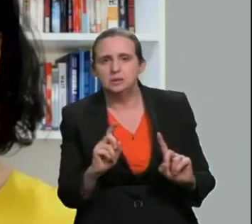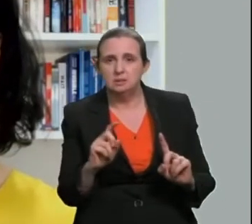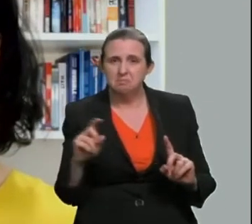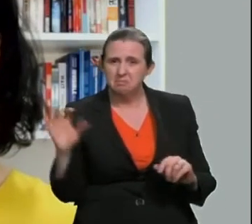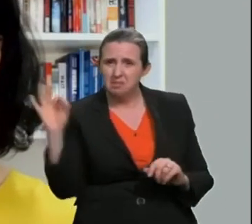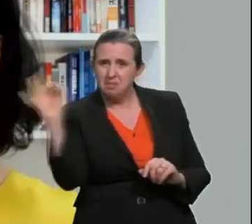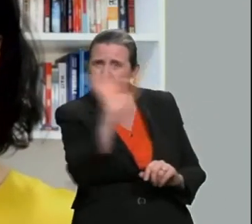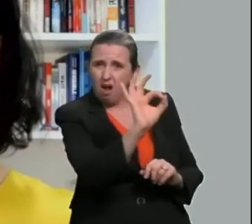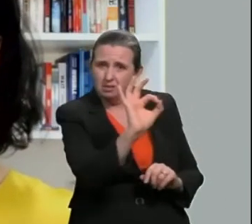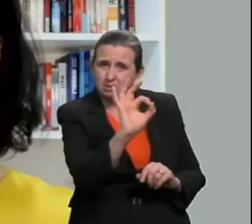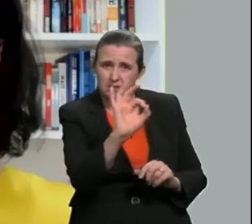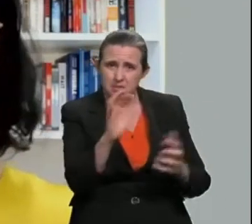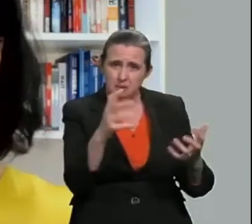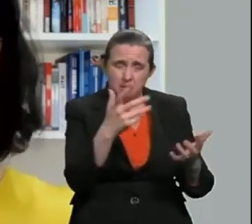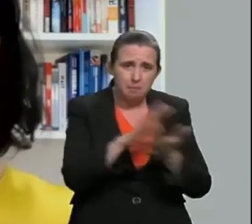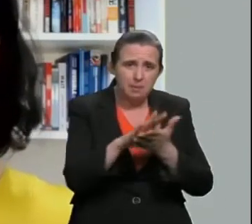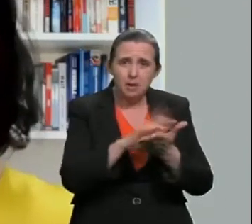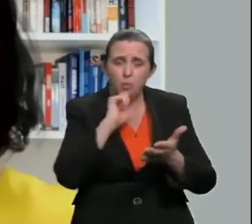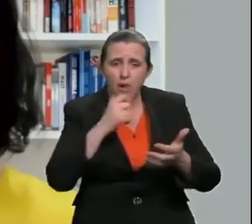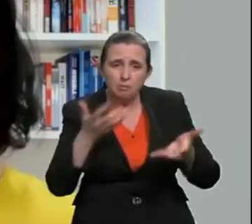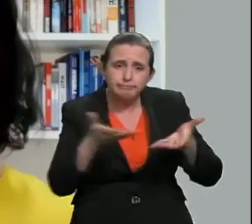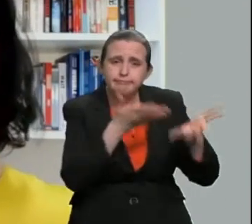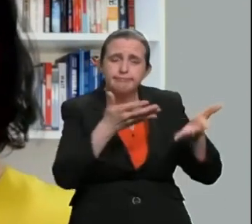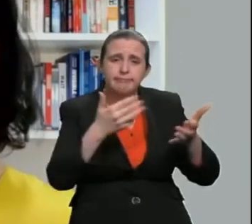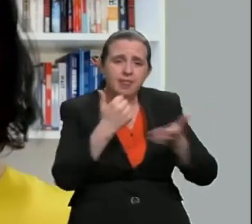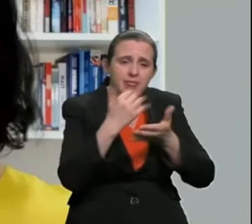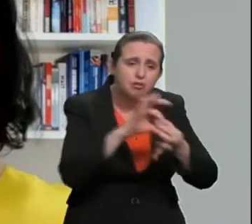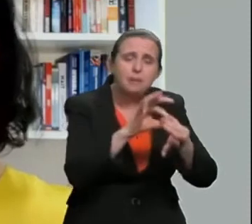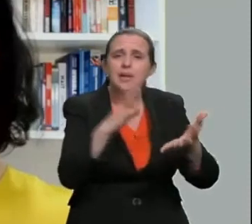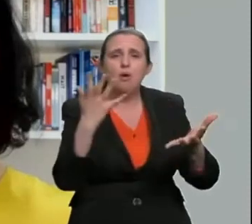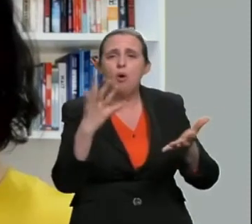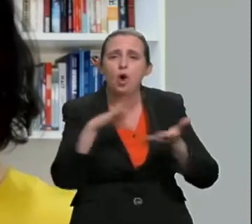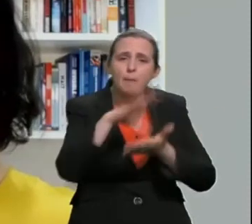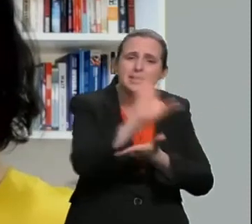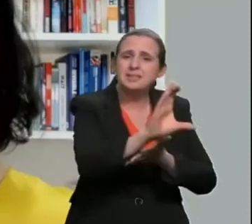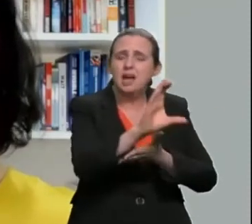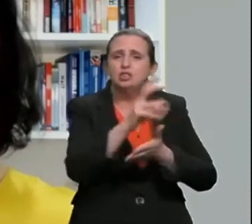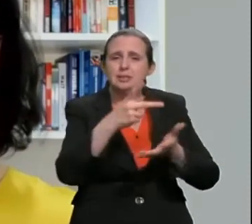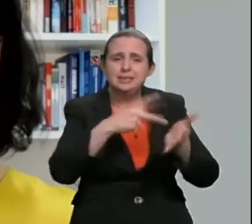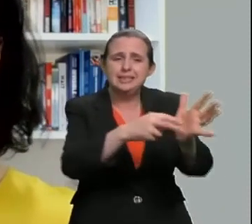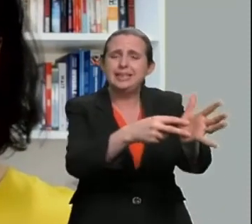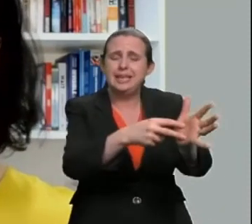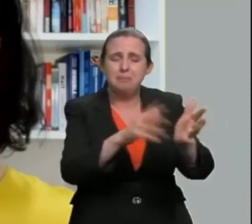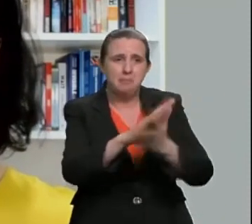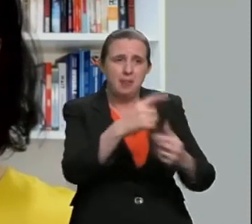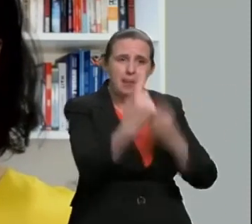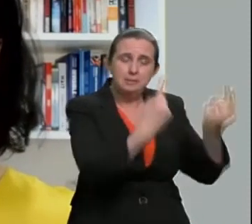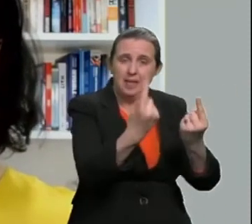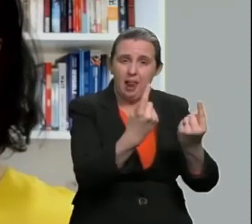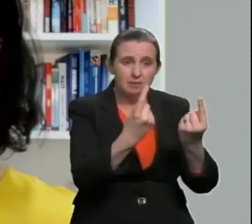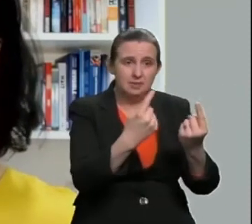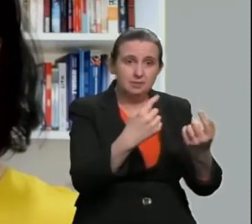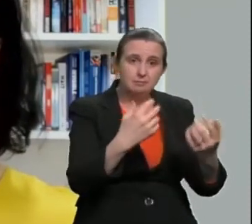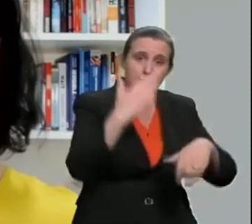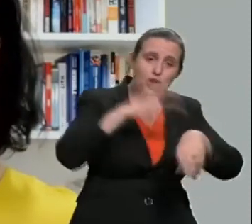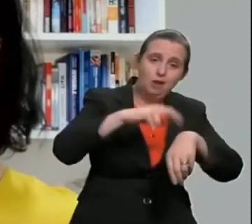set up a compensation scheme similar to what we offer our armed forces, so that we ensure that those who have lost their livelihoods by saving